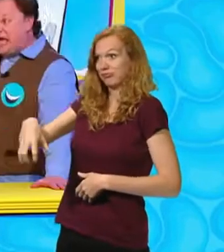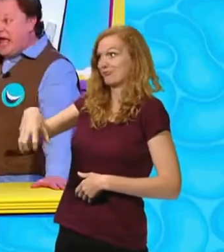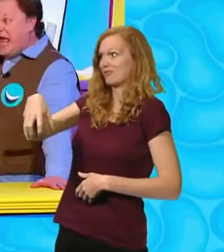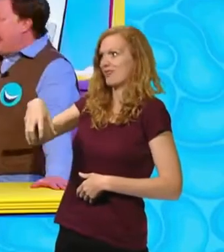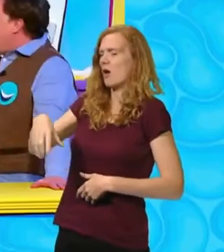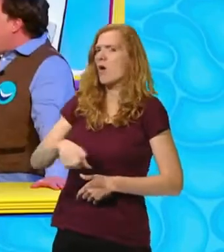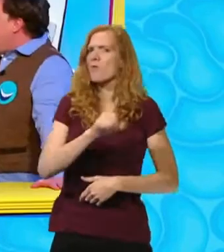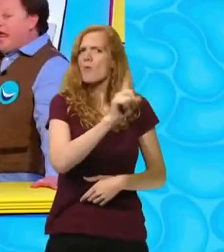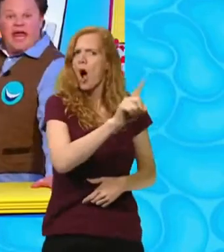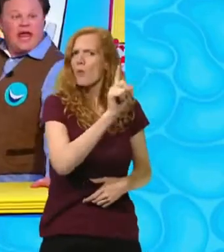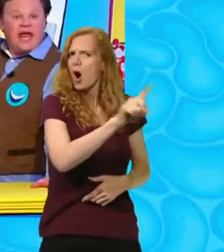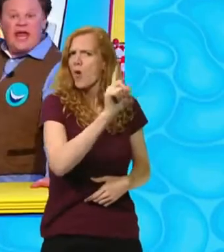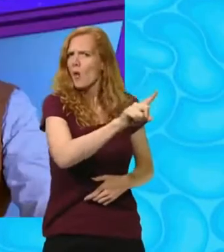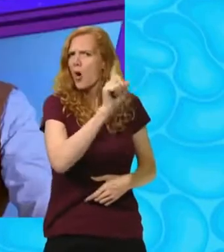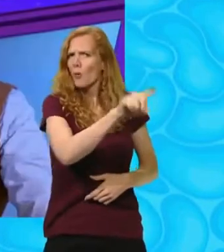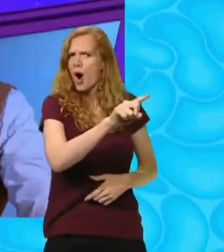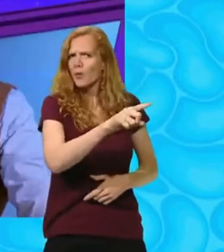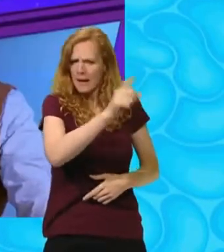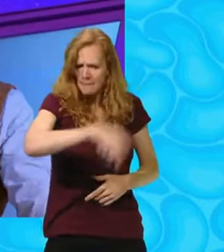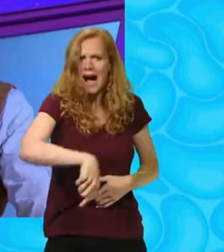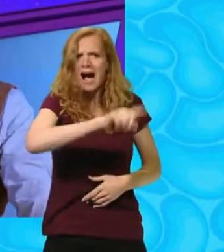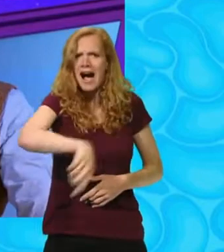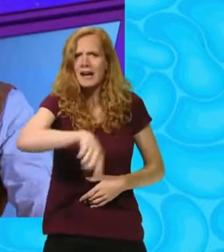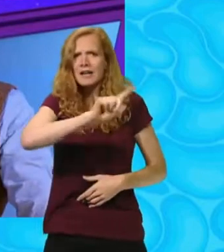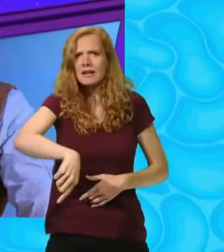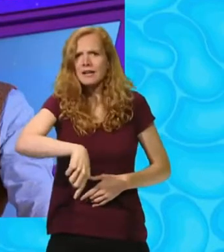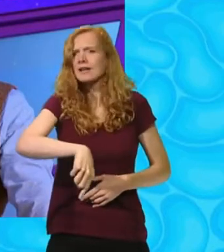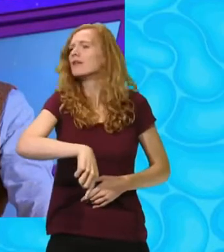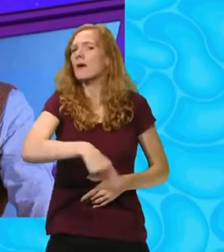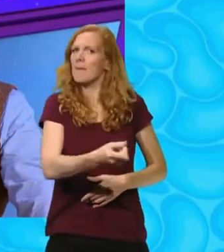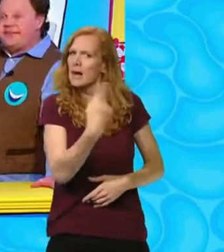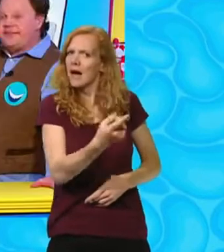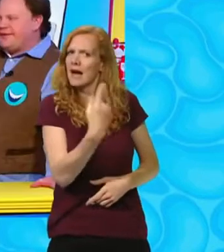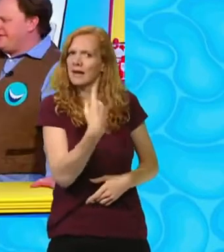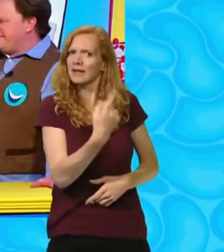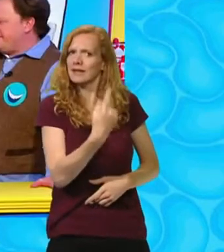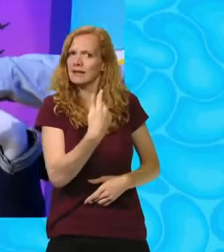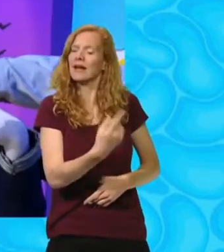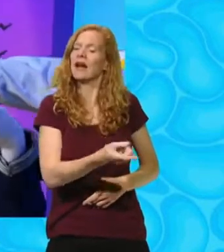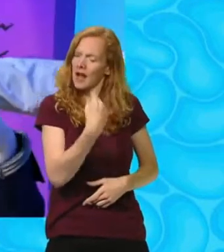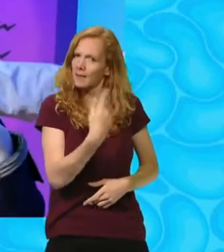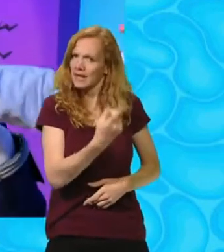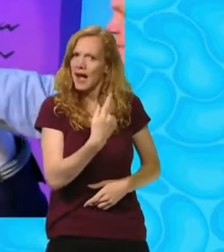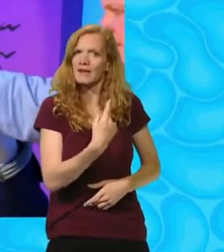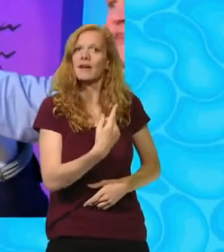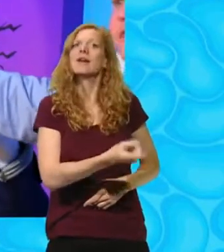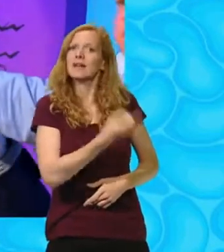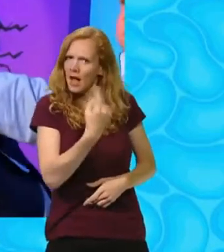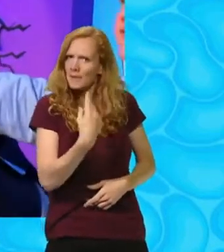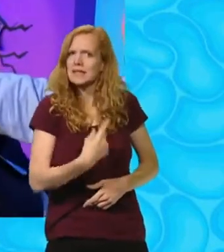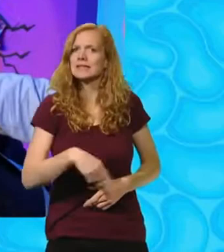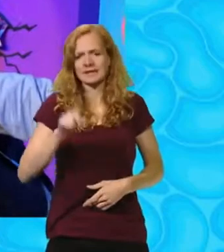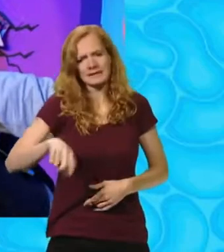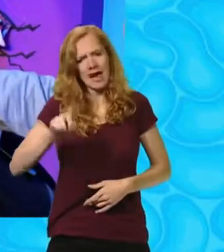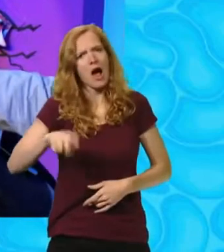Whoa, whoa, whoa, whoa, whoa! Move them back. No, other way. Further. Further still.